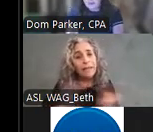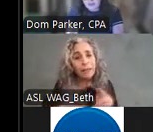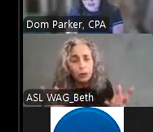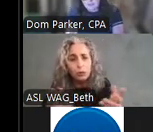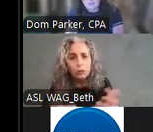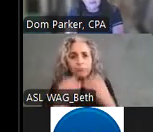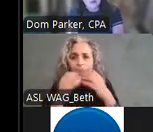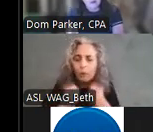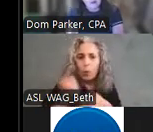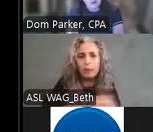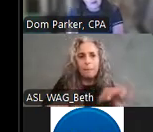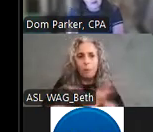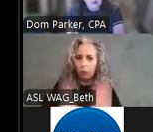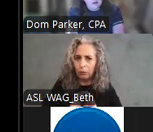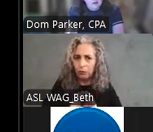release of the game.